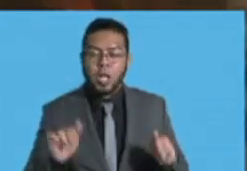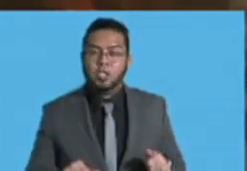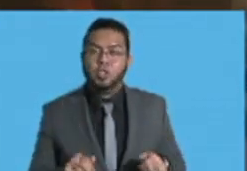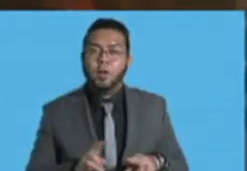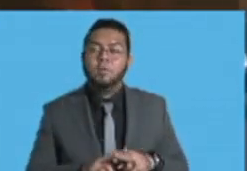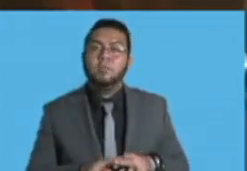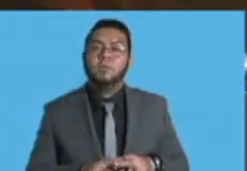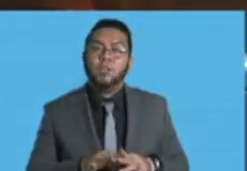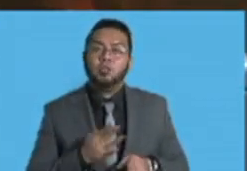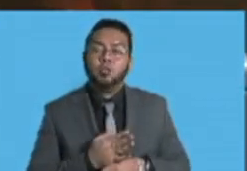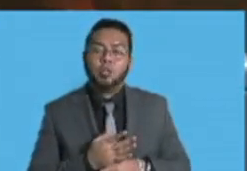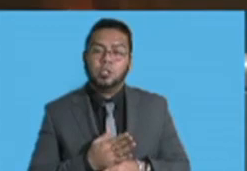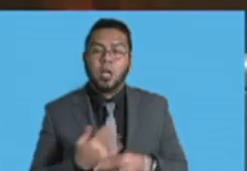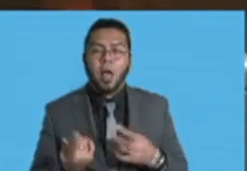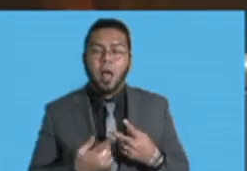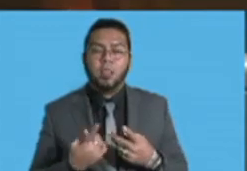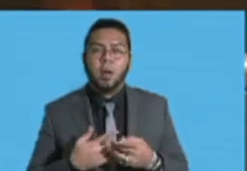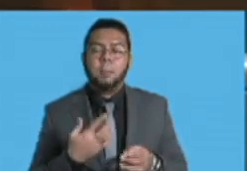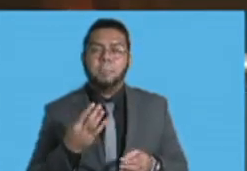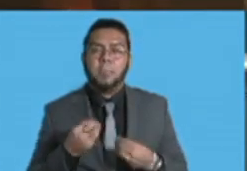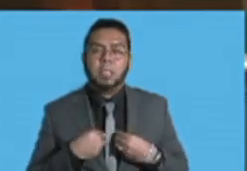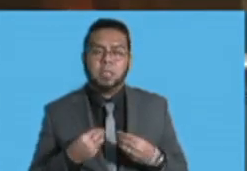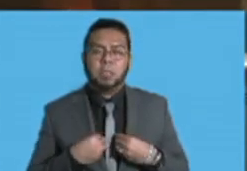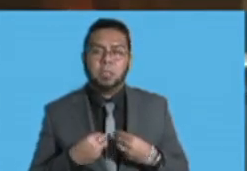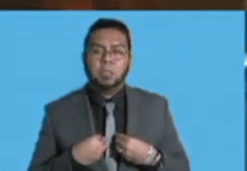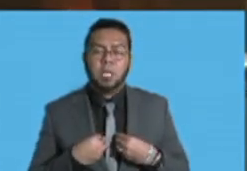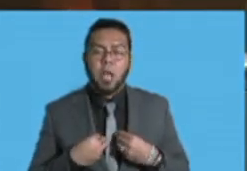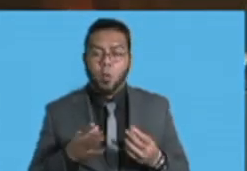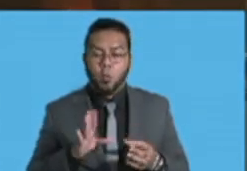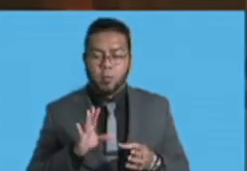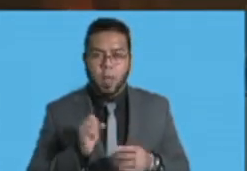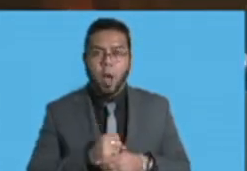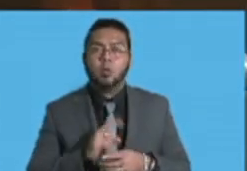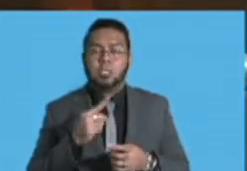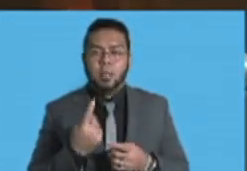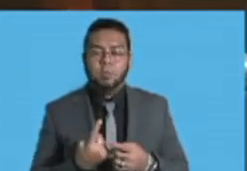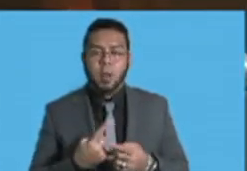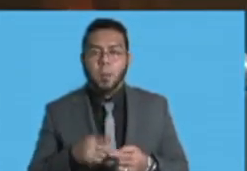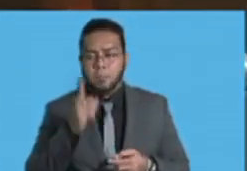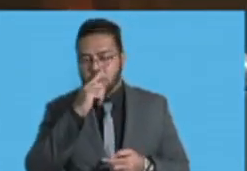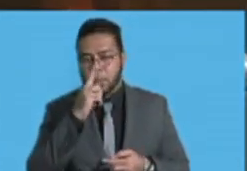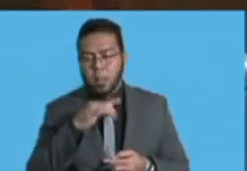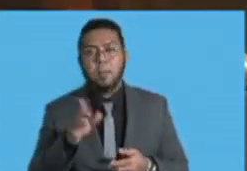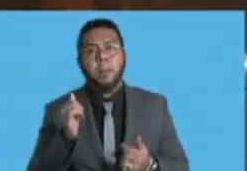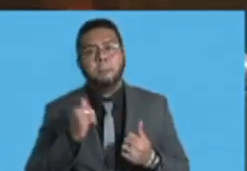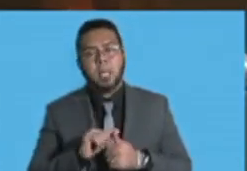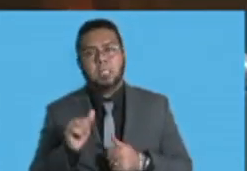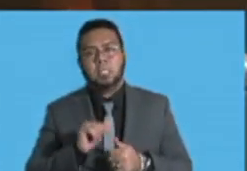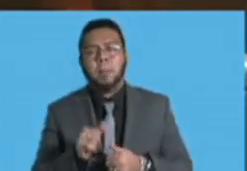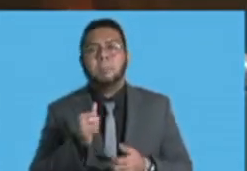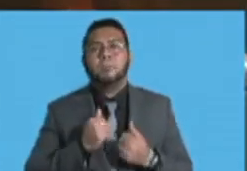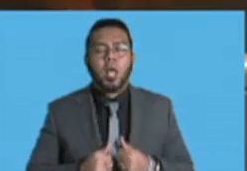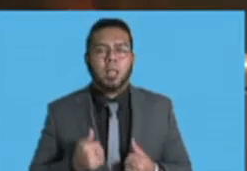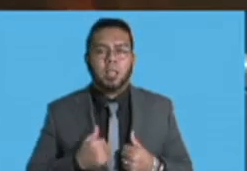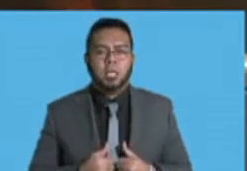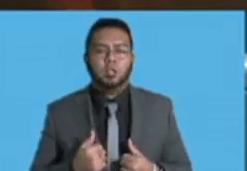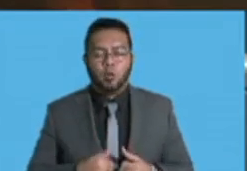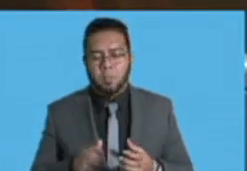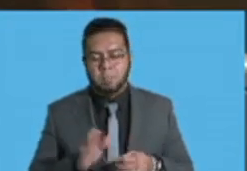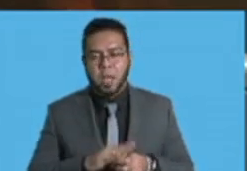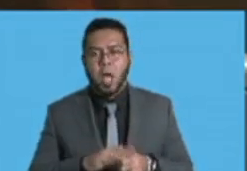of businesses. We need to equip our people with advanced skills and best practices to make our economy